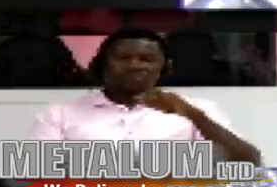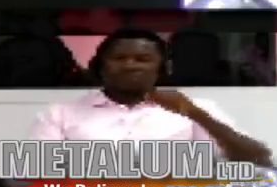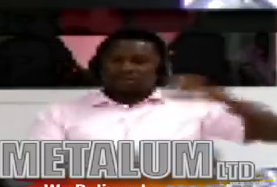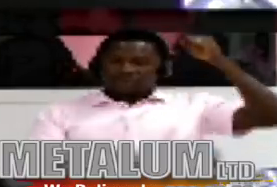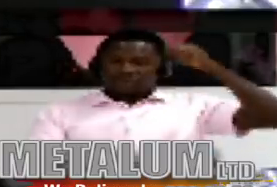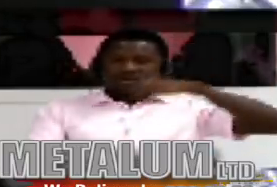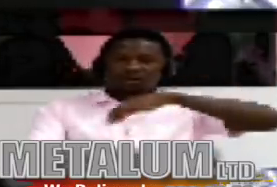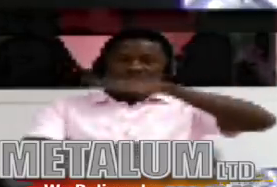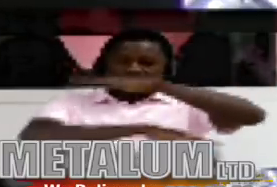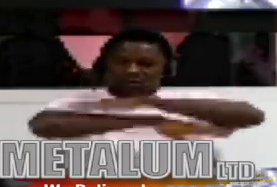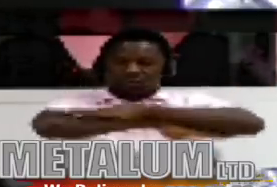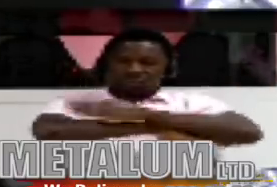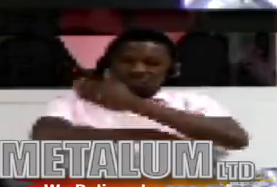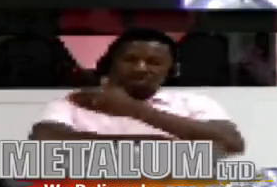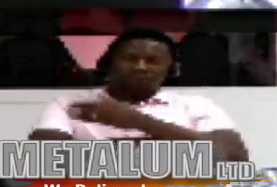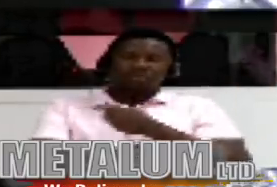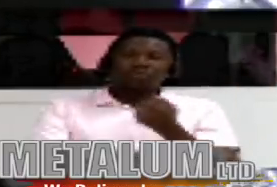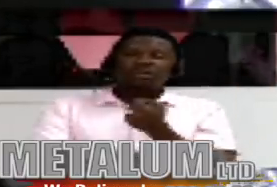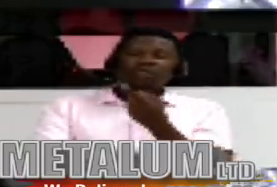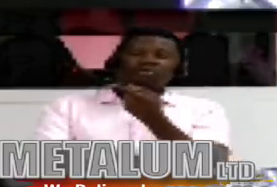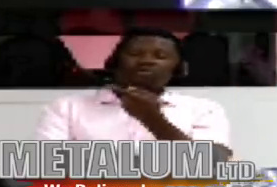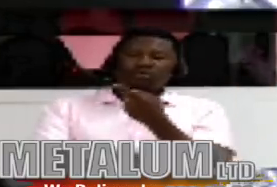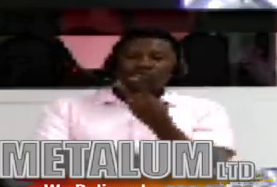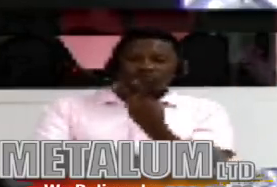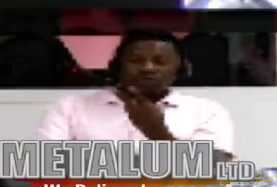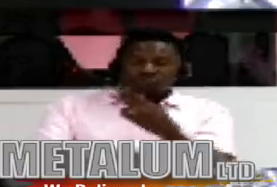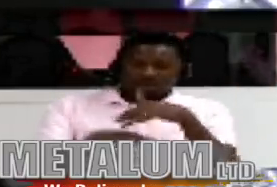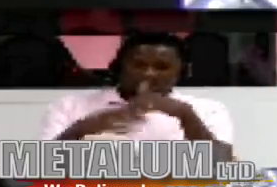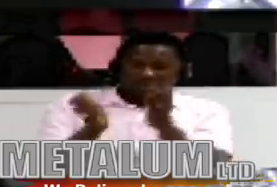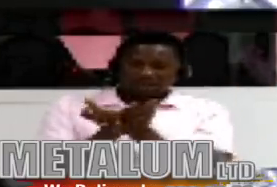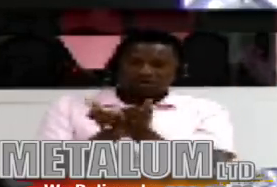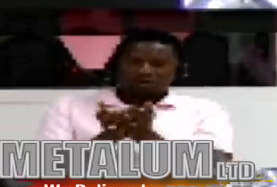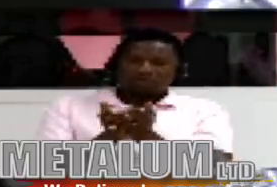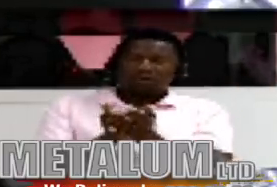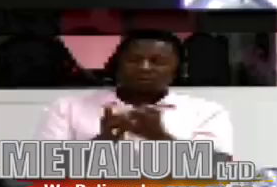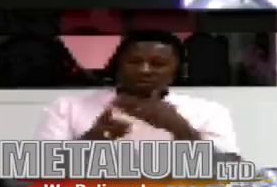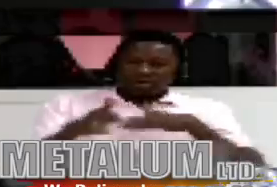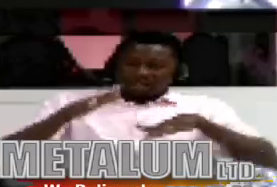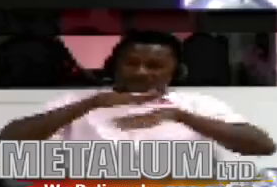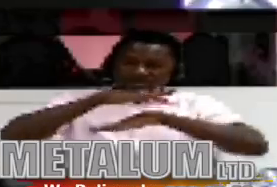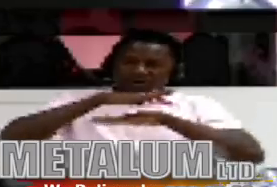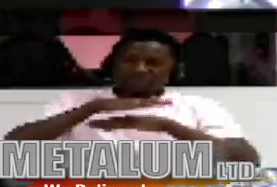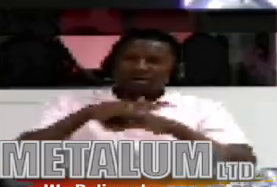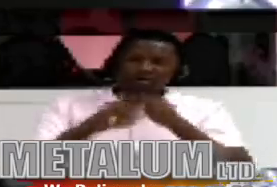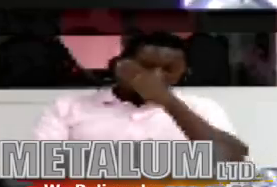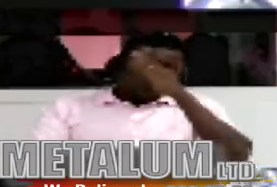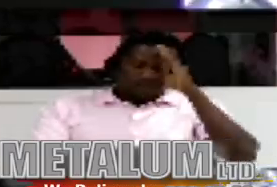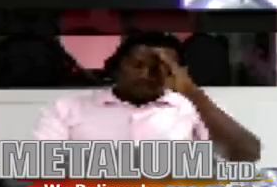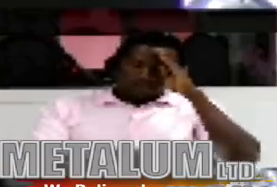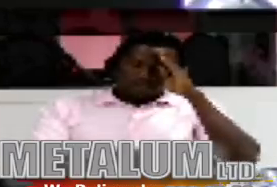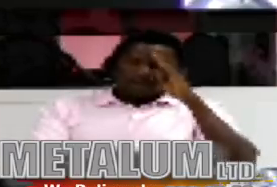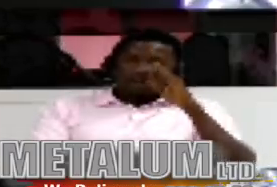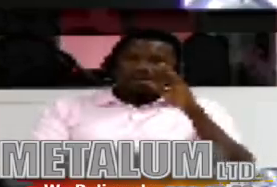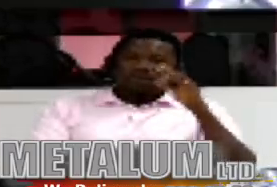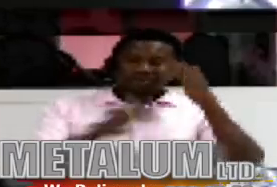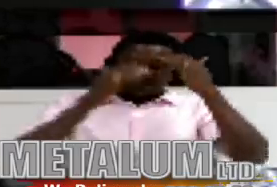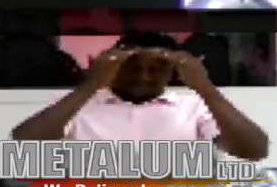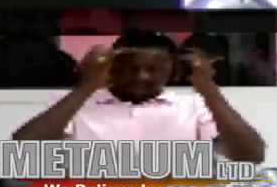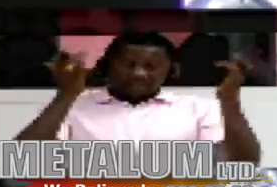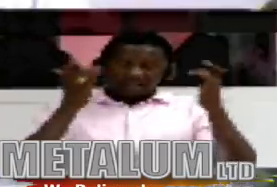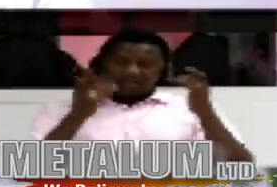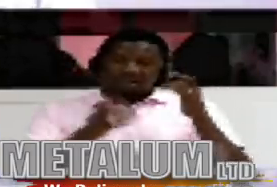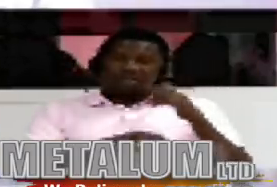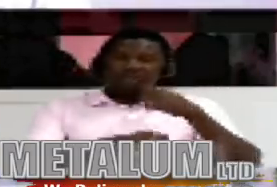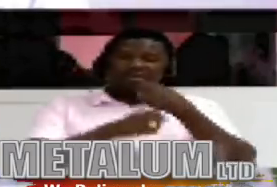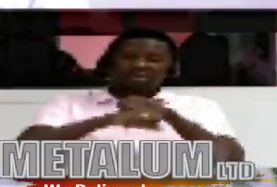10 classes were housed under Brikama Technical Training Center.